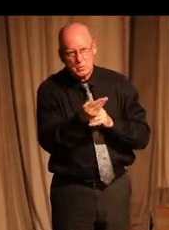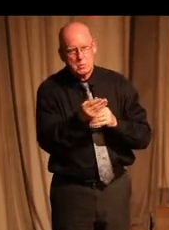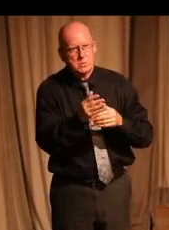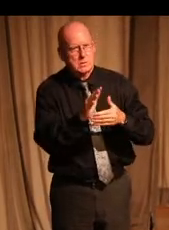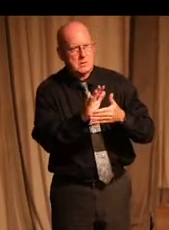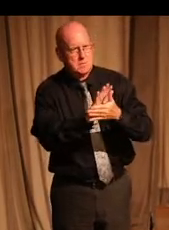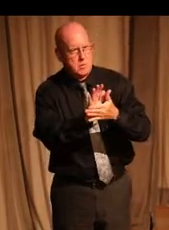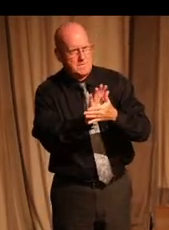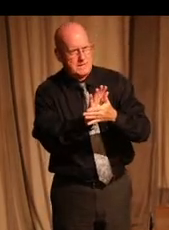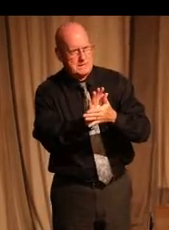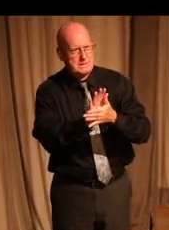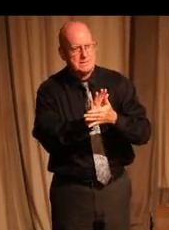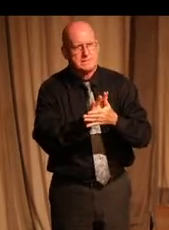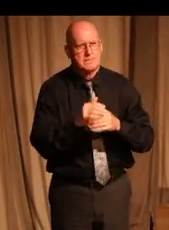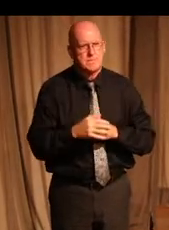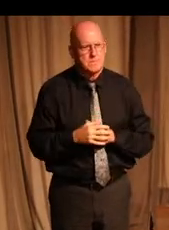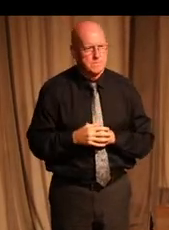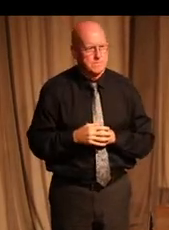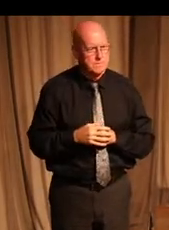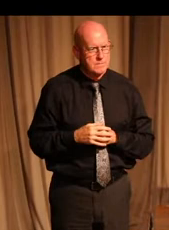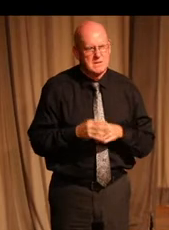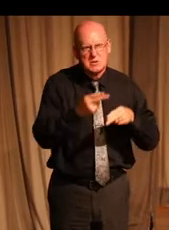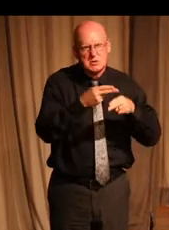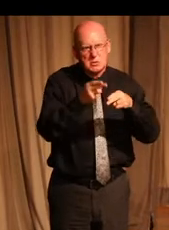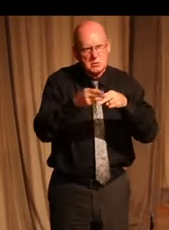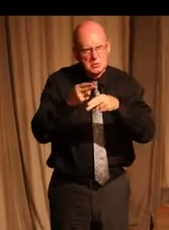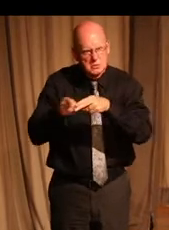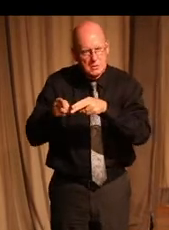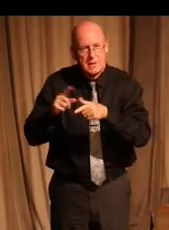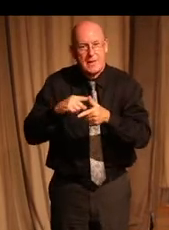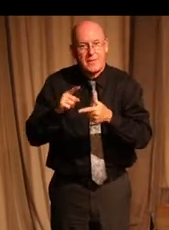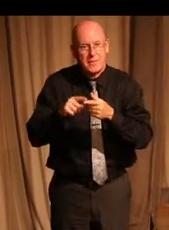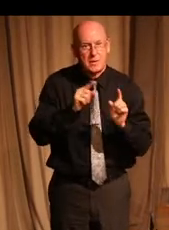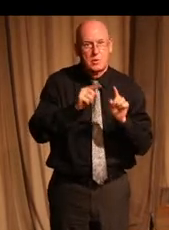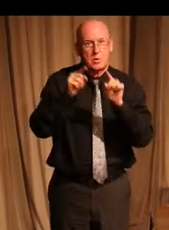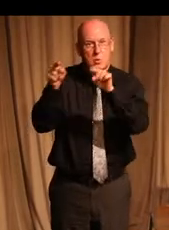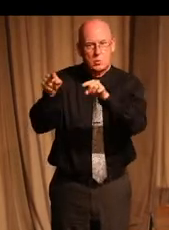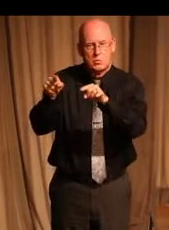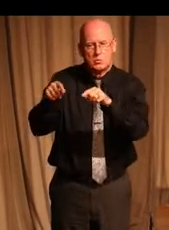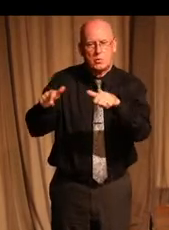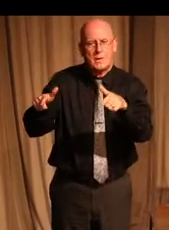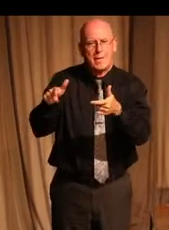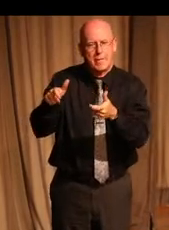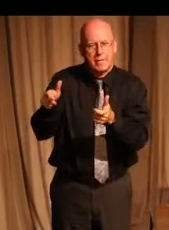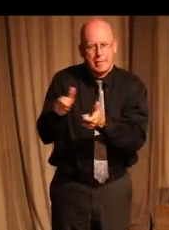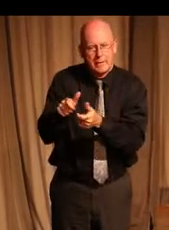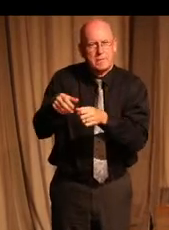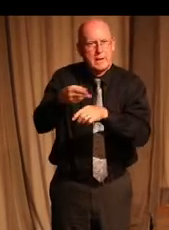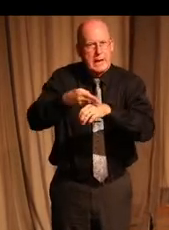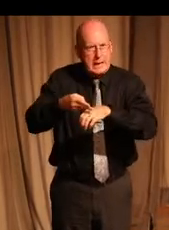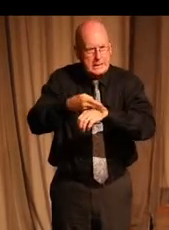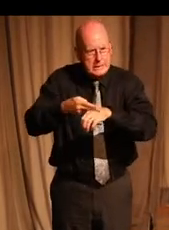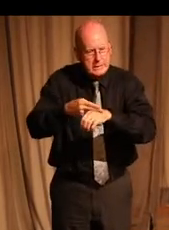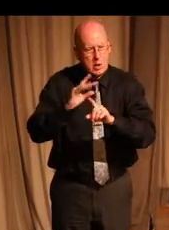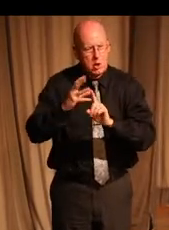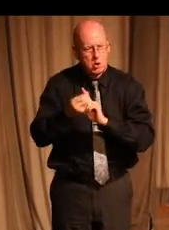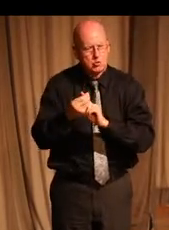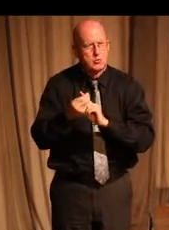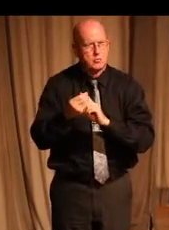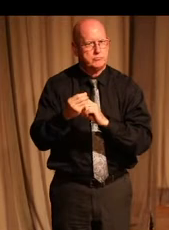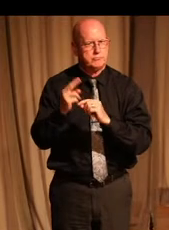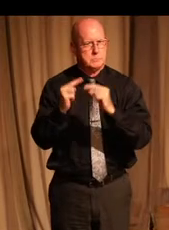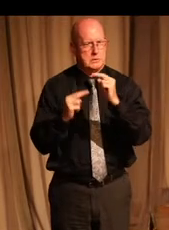Maldoror films that we'll be showing here at PAMM, a few more shorts. Then we're heading back over to the Little Haiti Cultural Complex. There's a